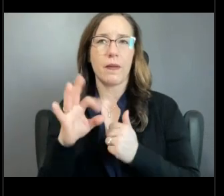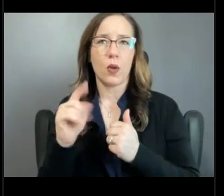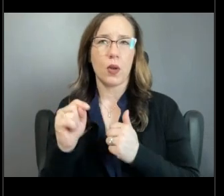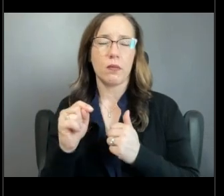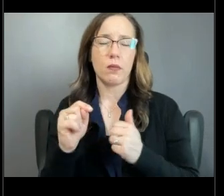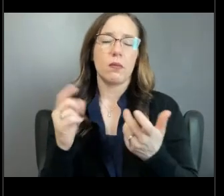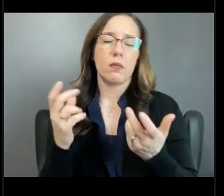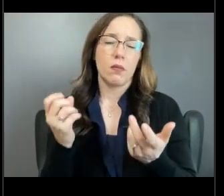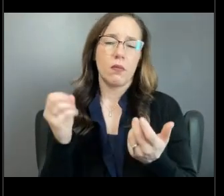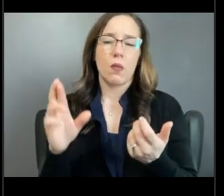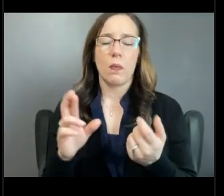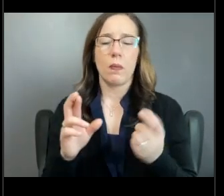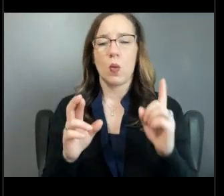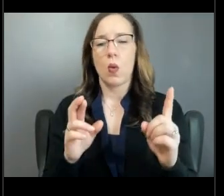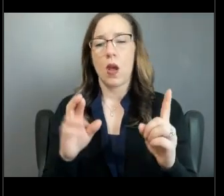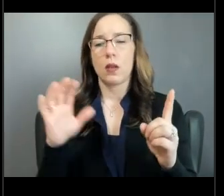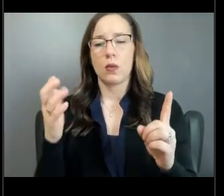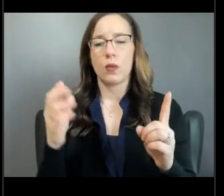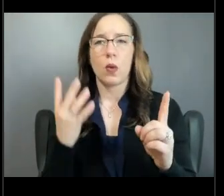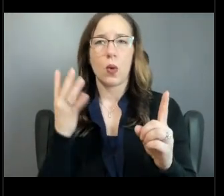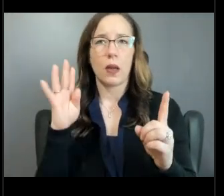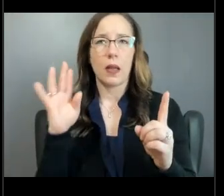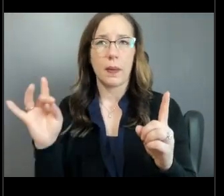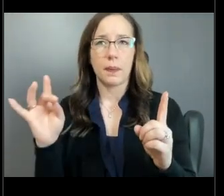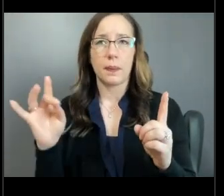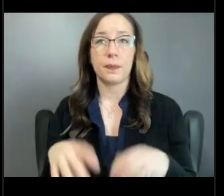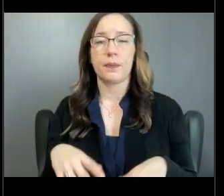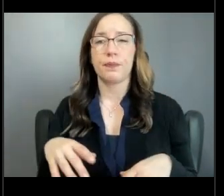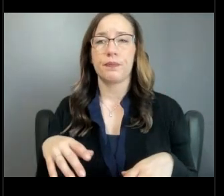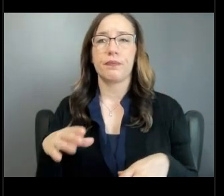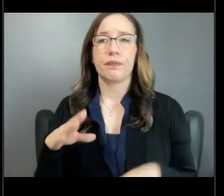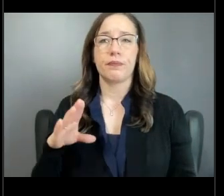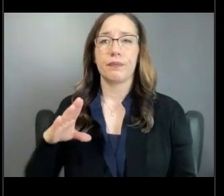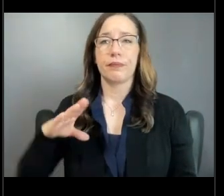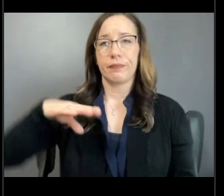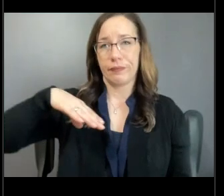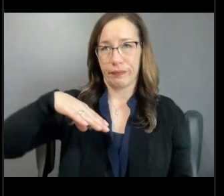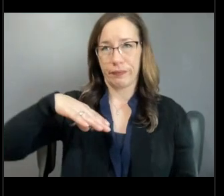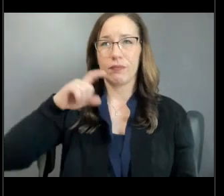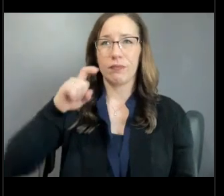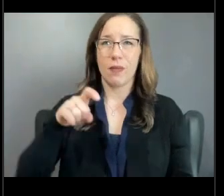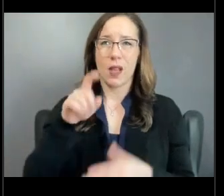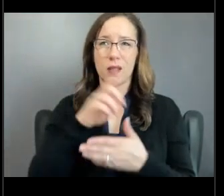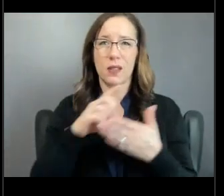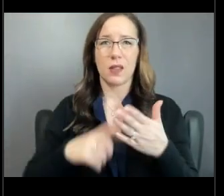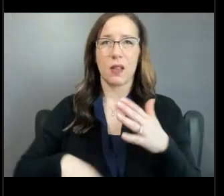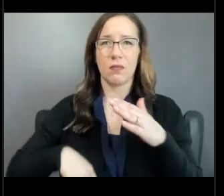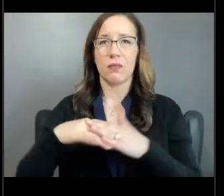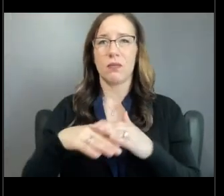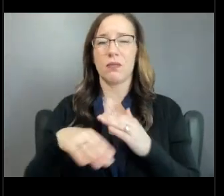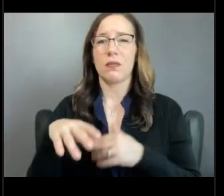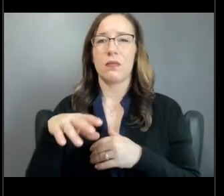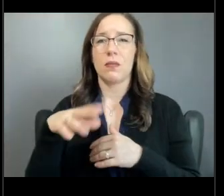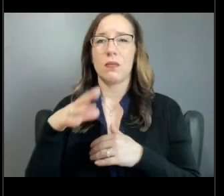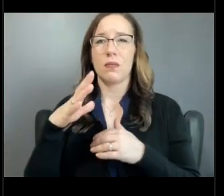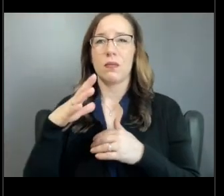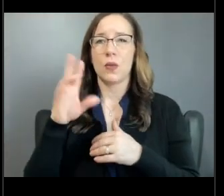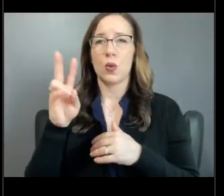48. Cross slopes must be designed with no more than a 2% slope.